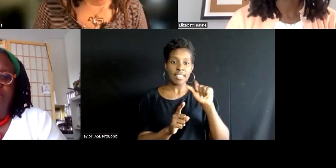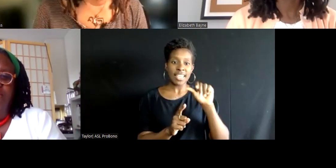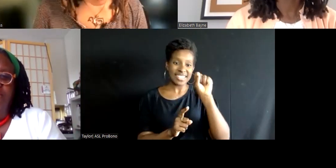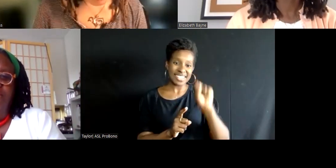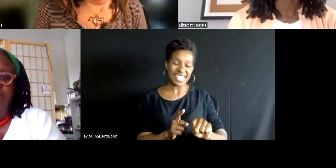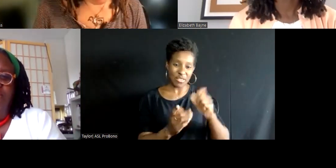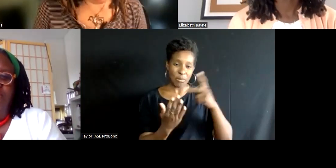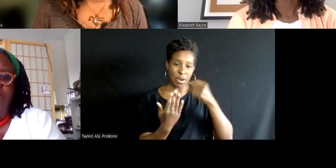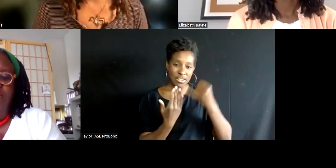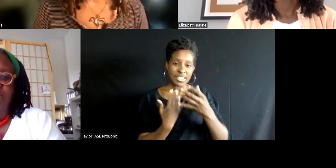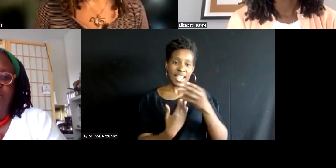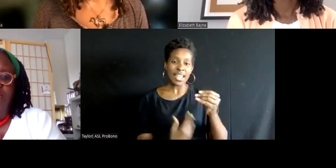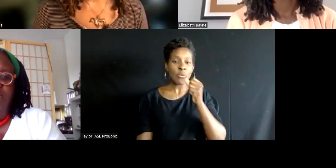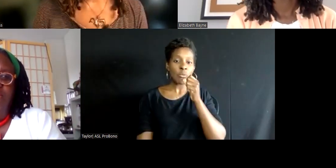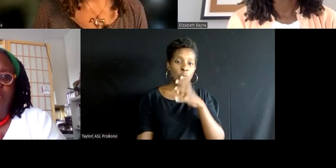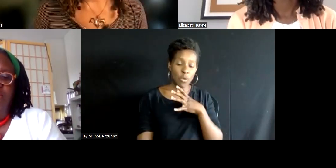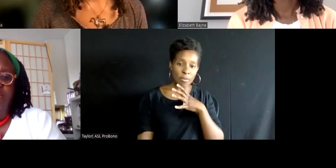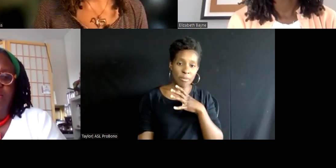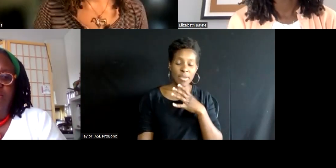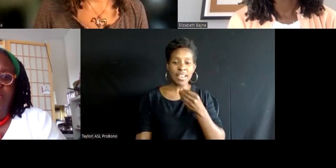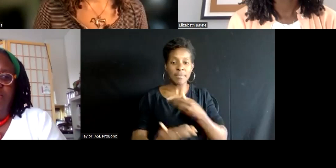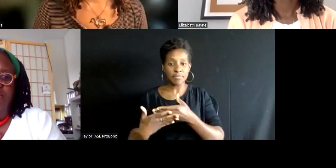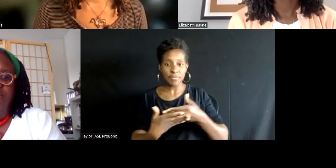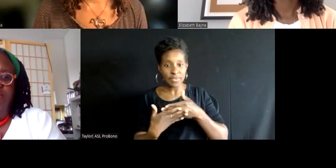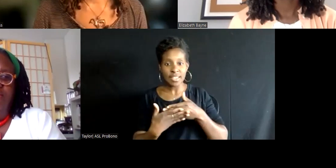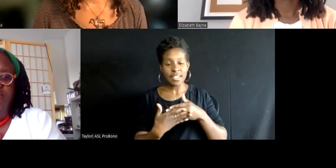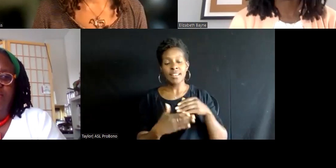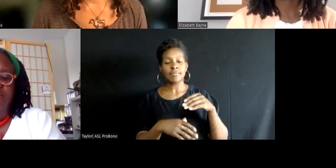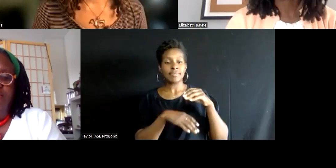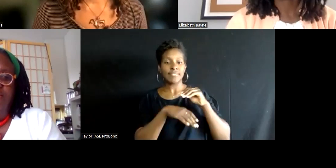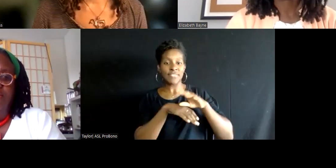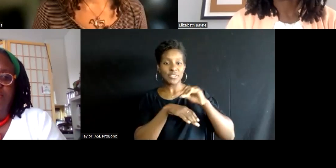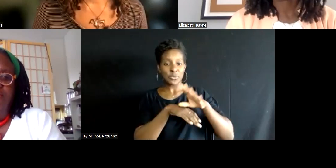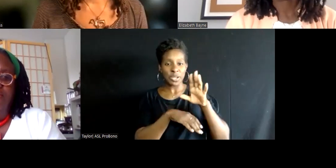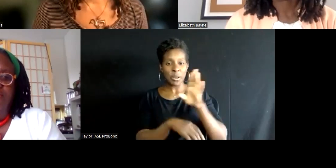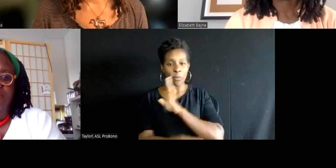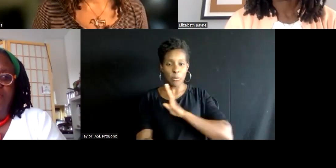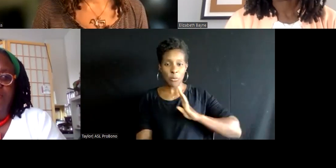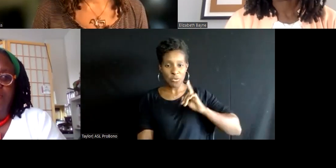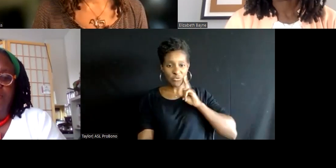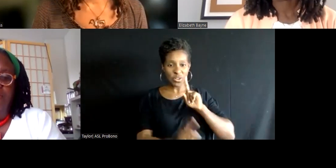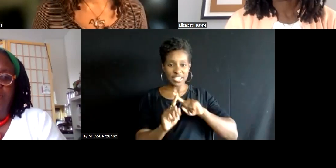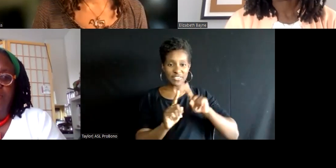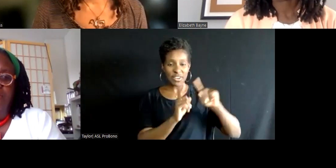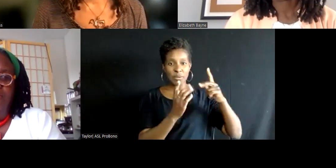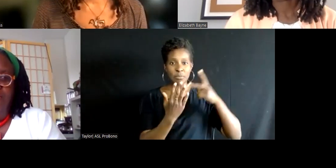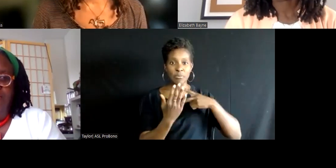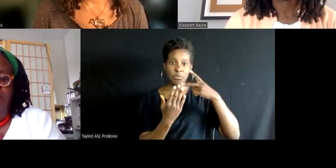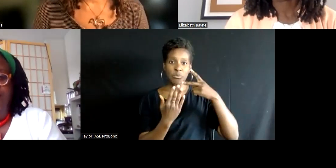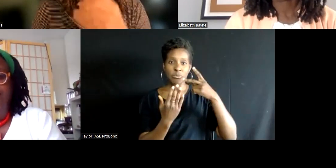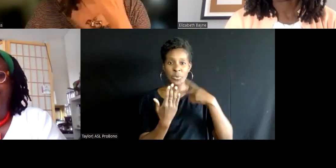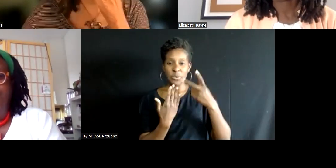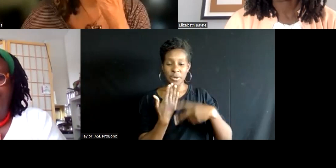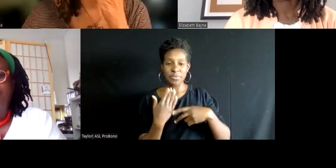Women, Infant, and Children, South Los Angeles Advisory Board programs. Magic Through Radio is yet another